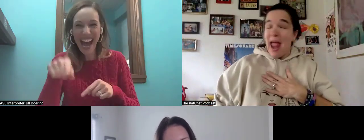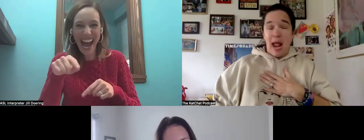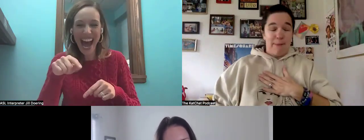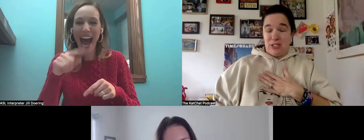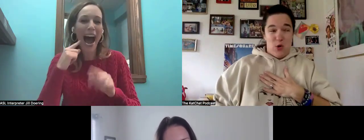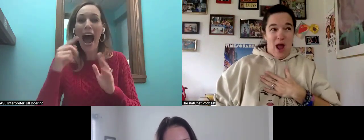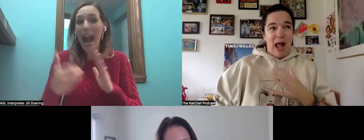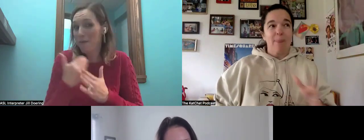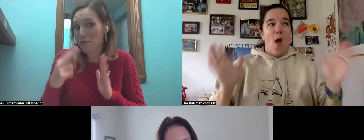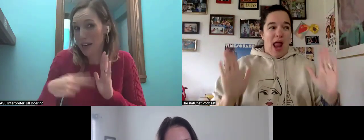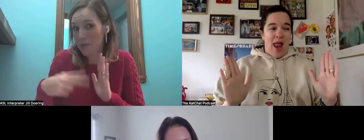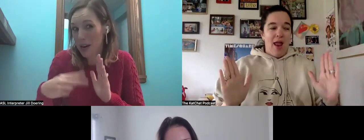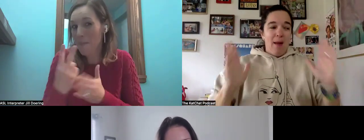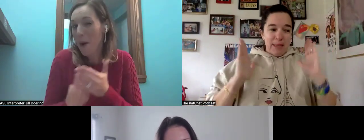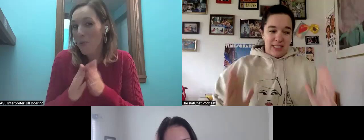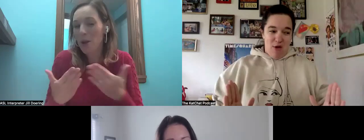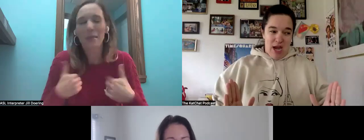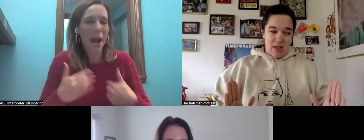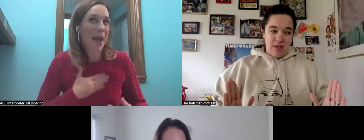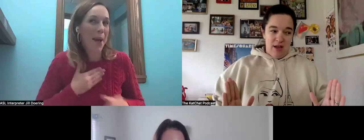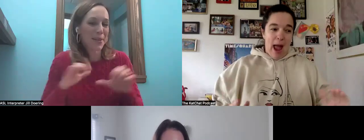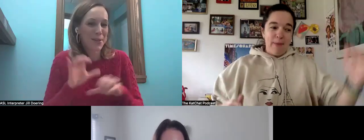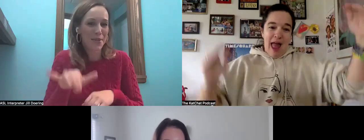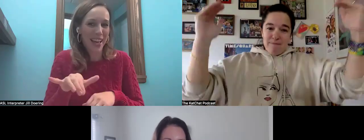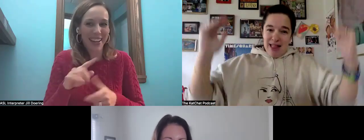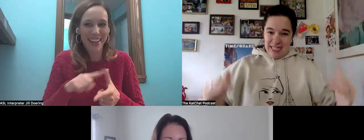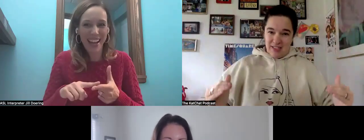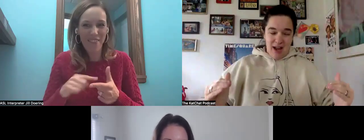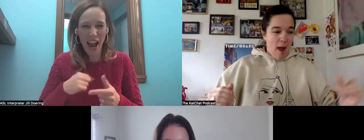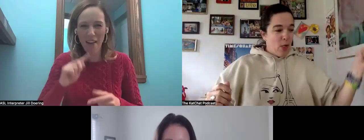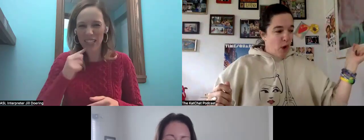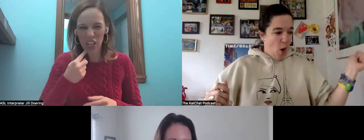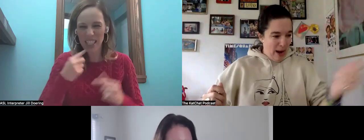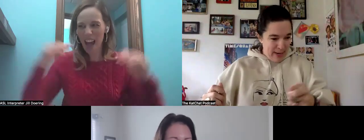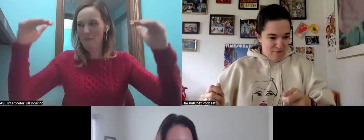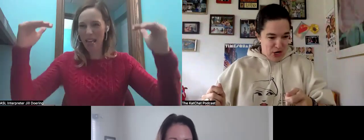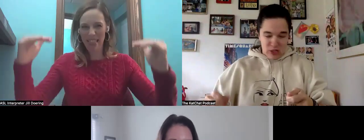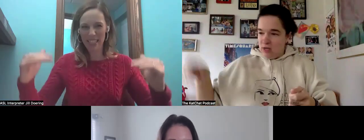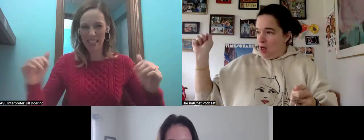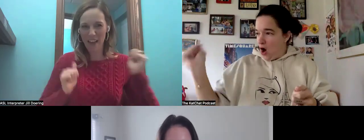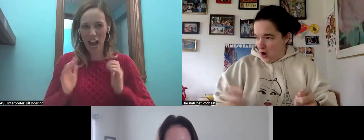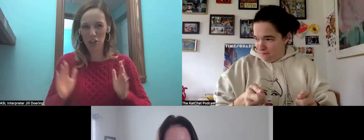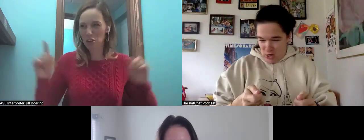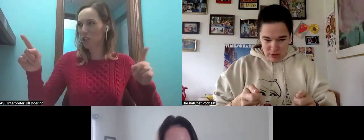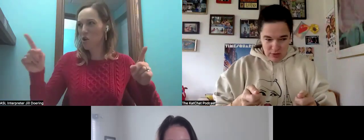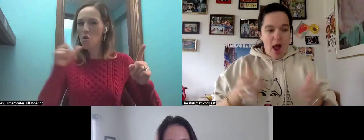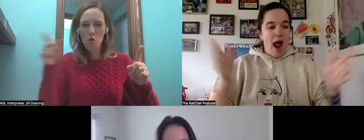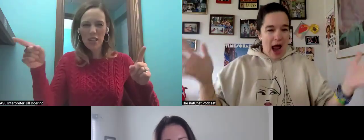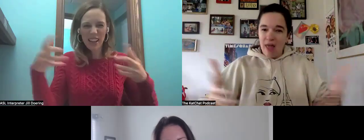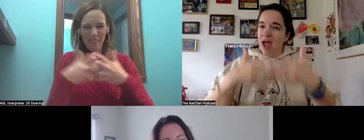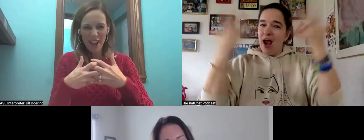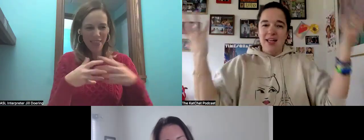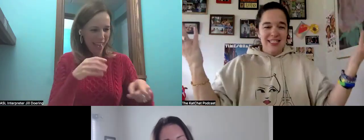which I'm happy to. And I'm like, okay, you serious. I'm gonna have my list. I'm gonna throw him, boom, her, boom,